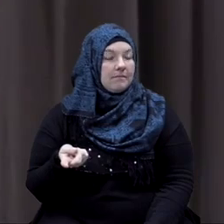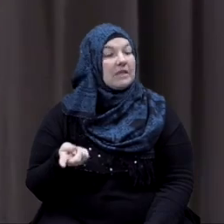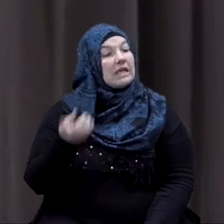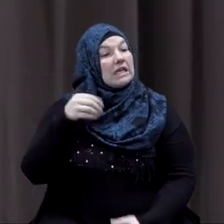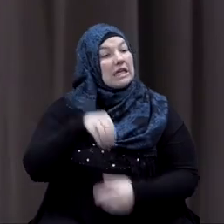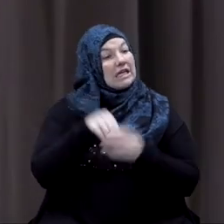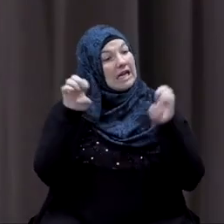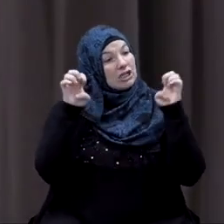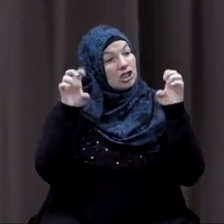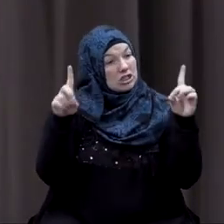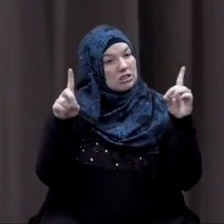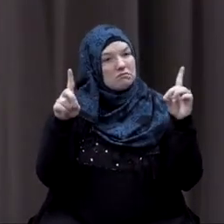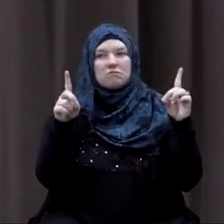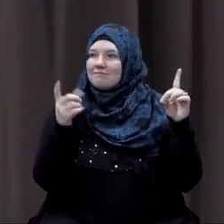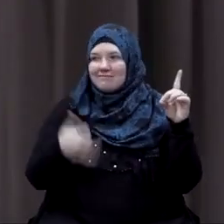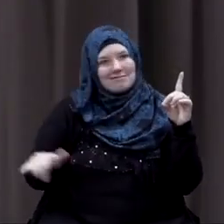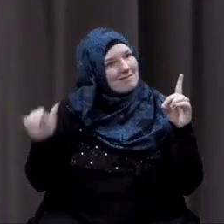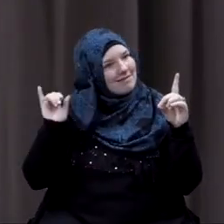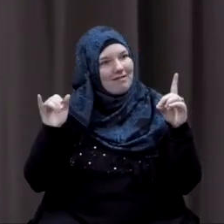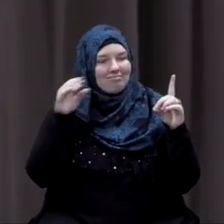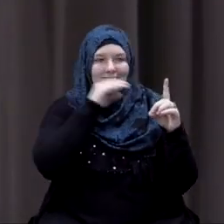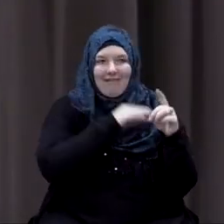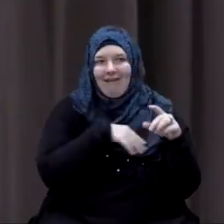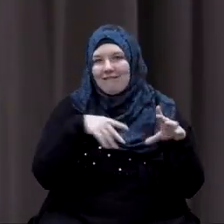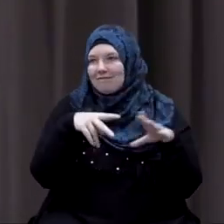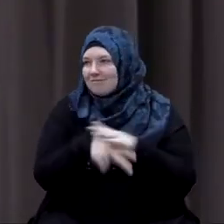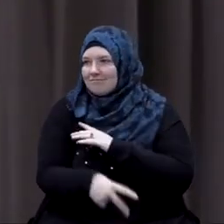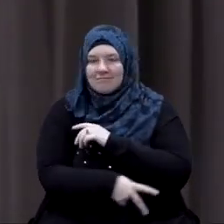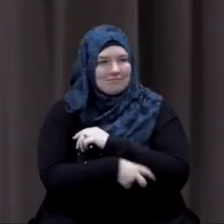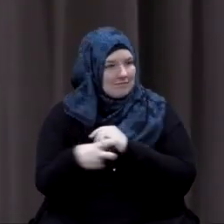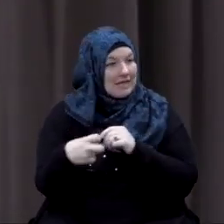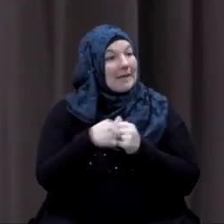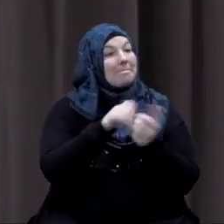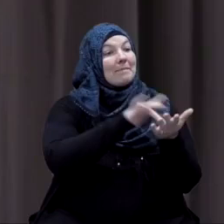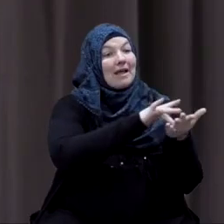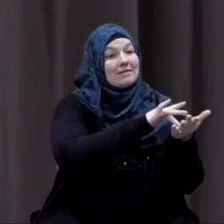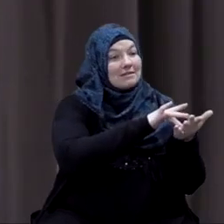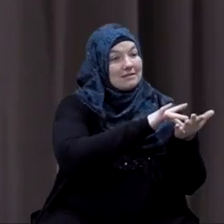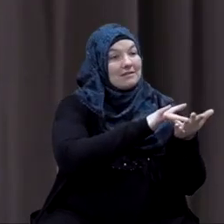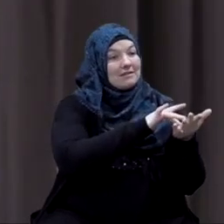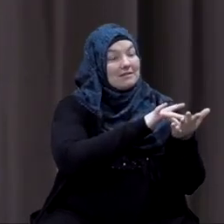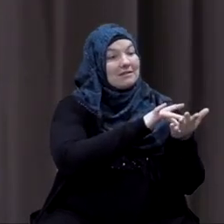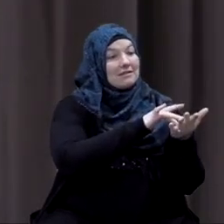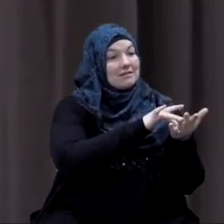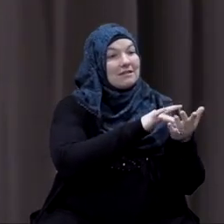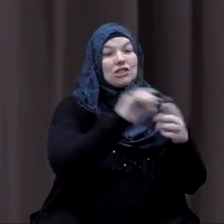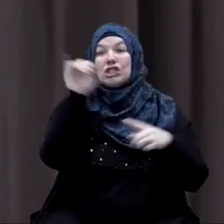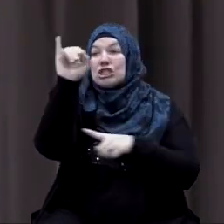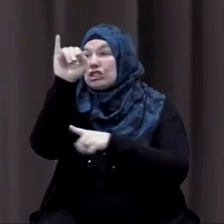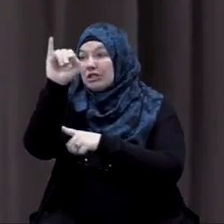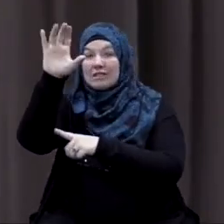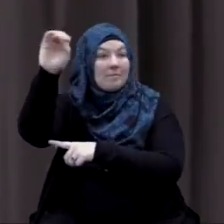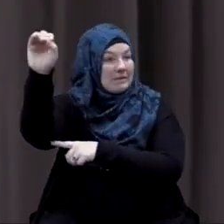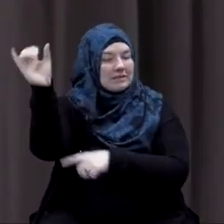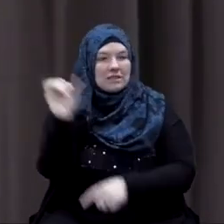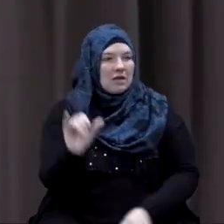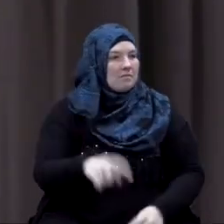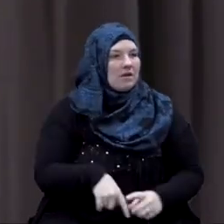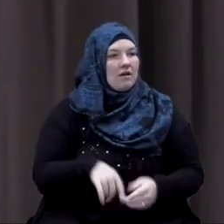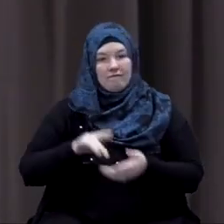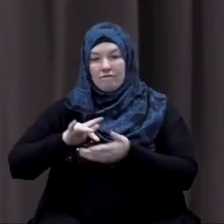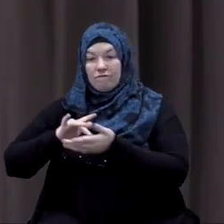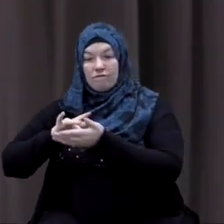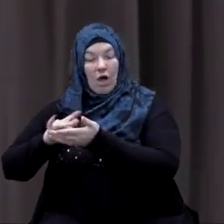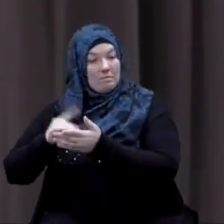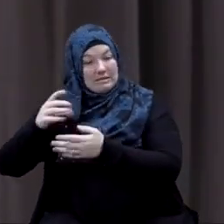In the education, a lot of corruption. In medicine, corruption. Insurance, corruption.